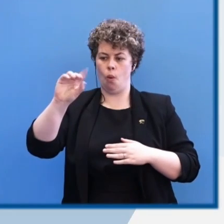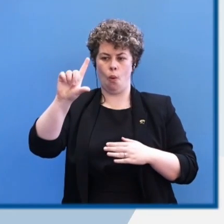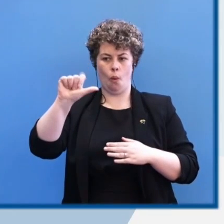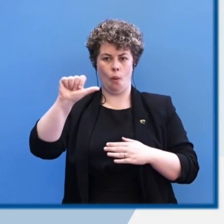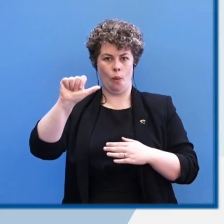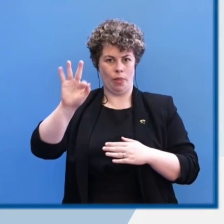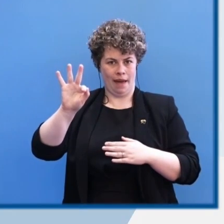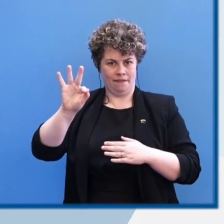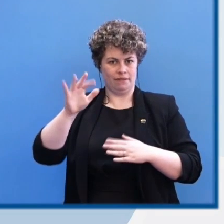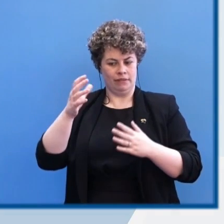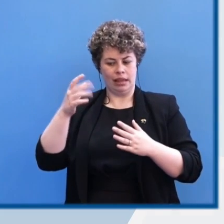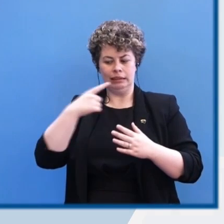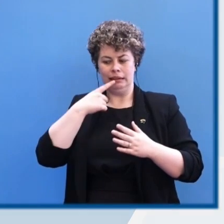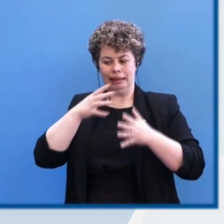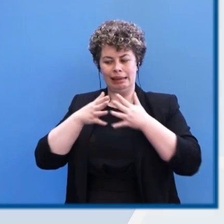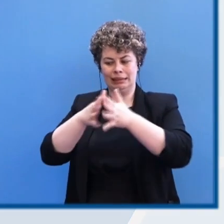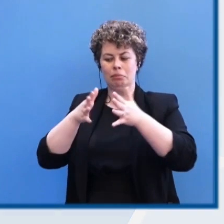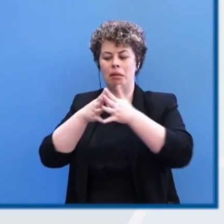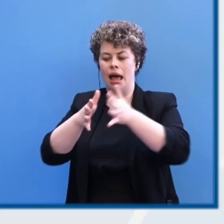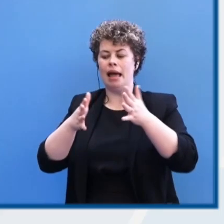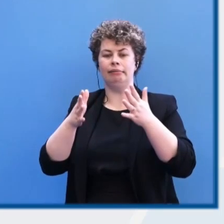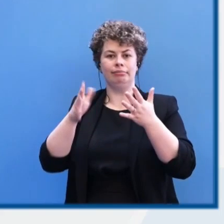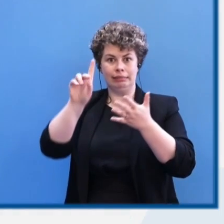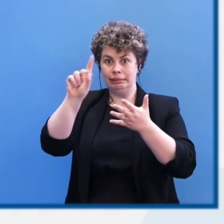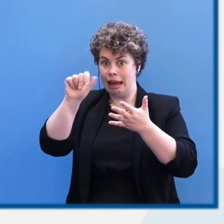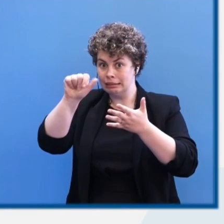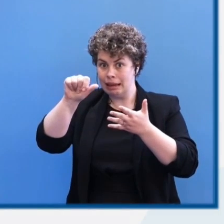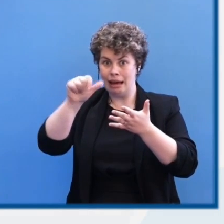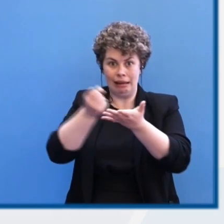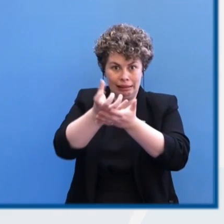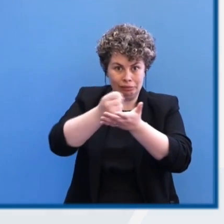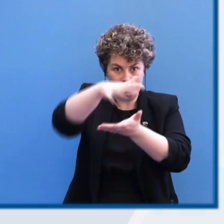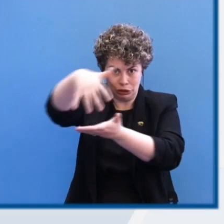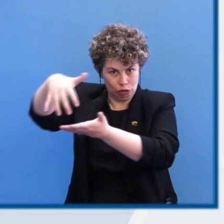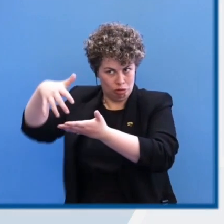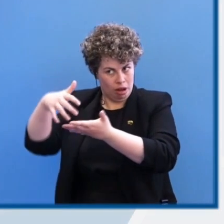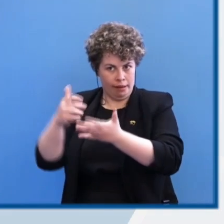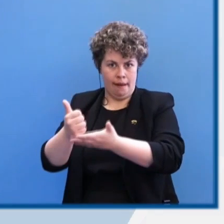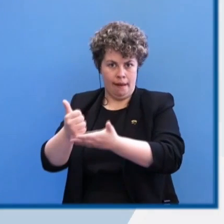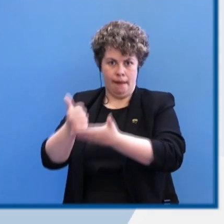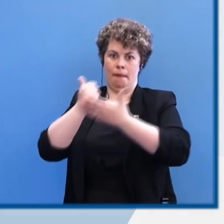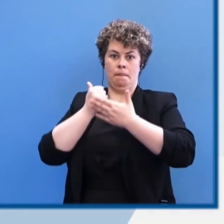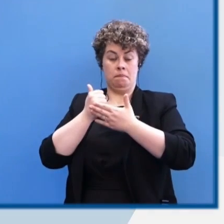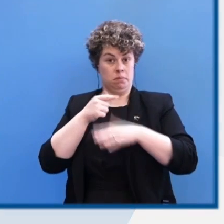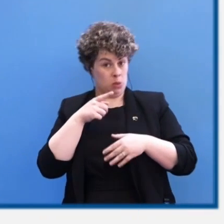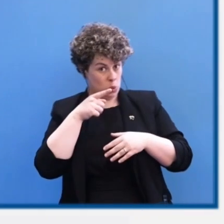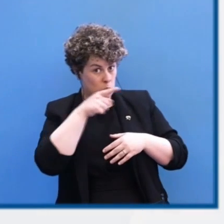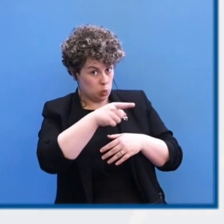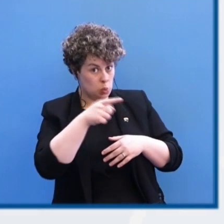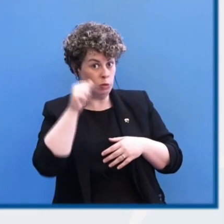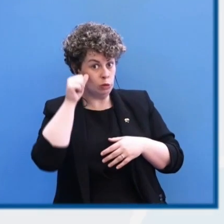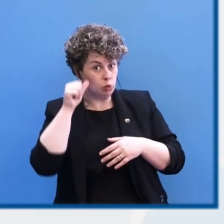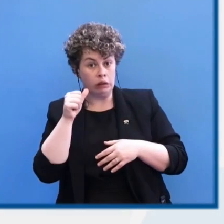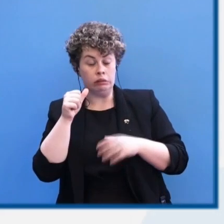be, do you have enough information to be able to manage, let's say, the